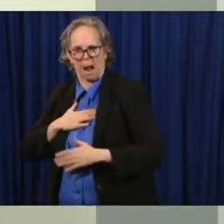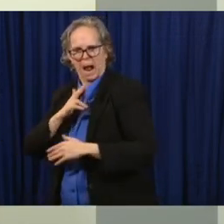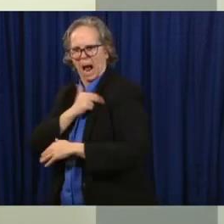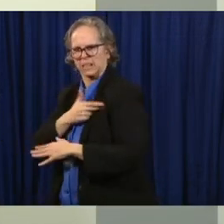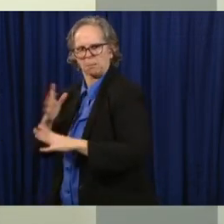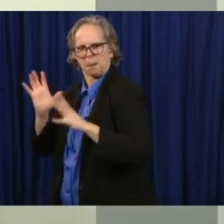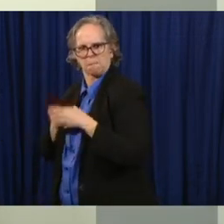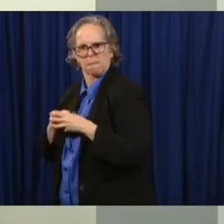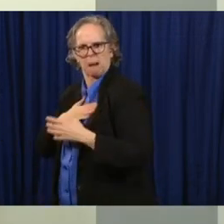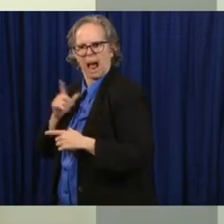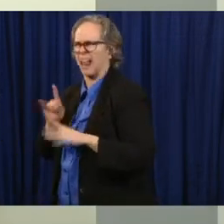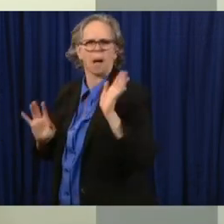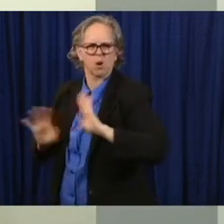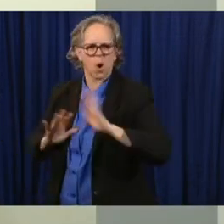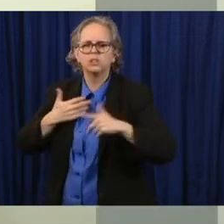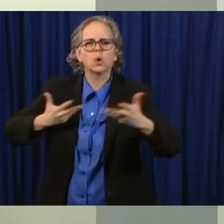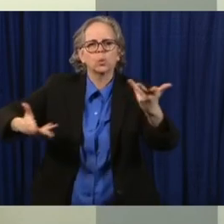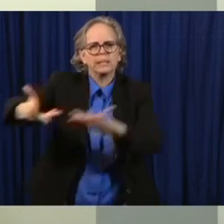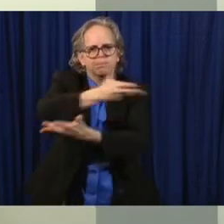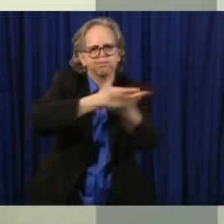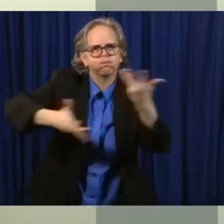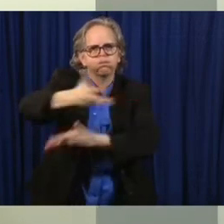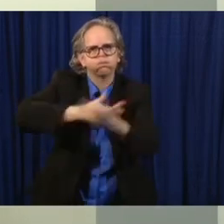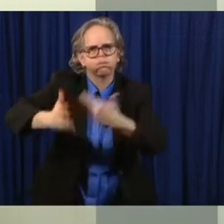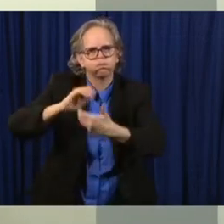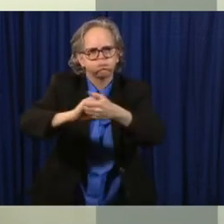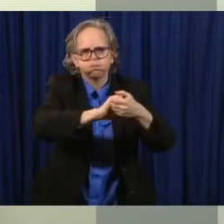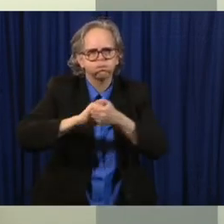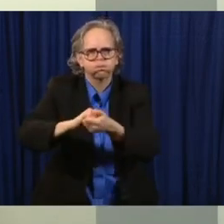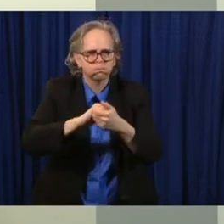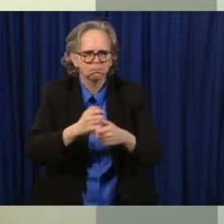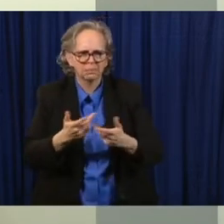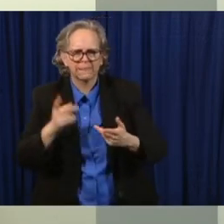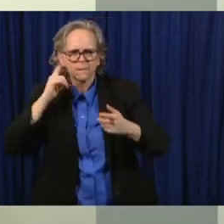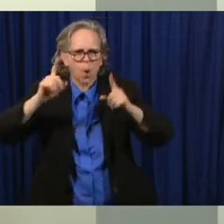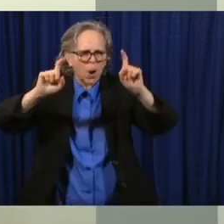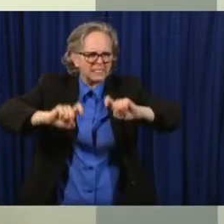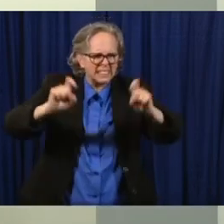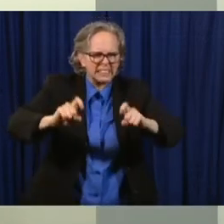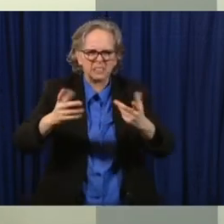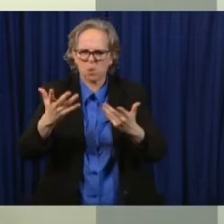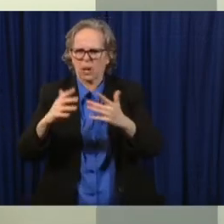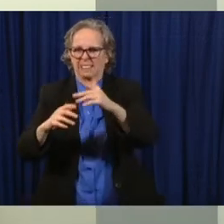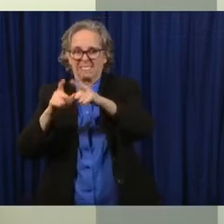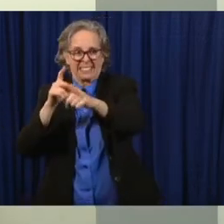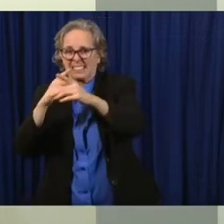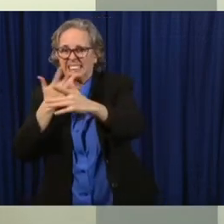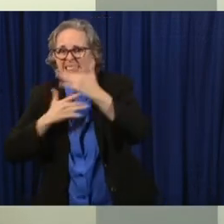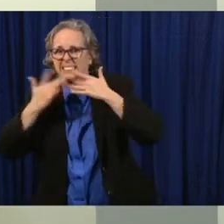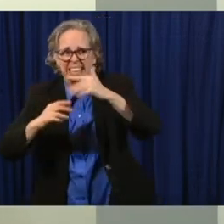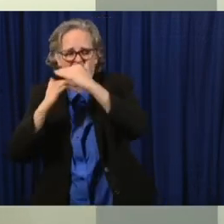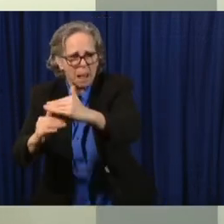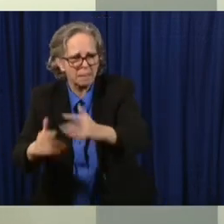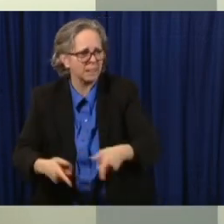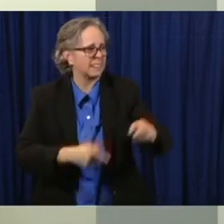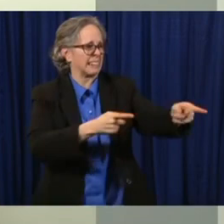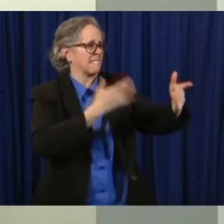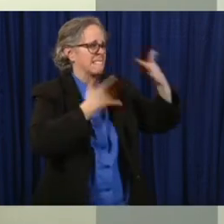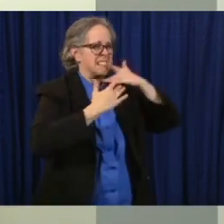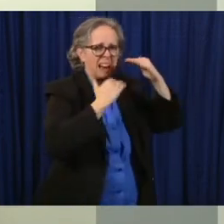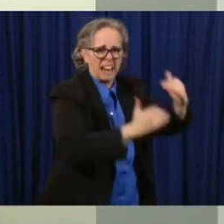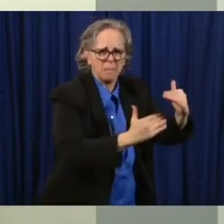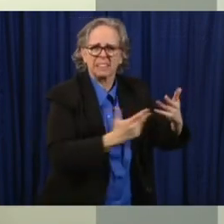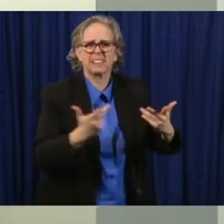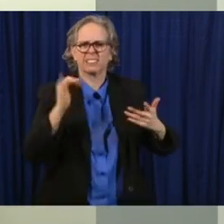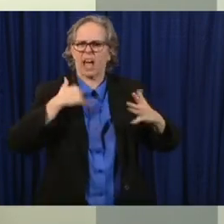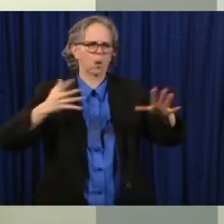doing is to maximize our PPE, our testing. And this is a dance. The hammer and the dance, as we know,